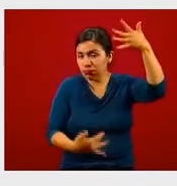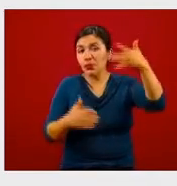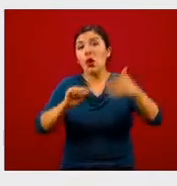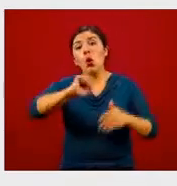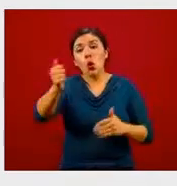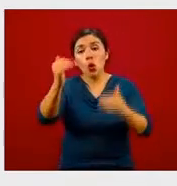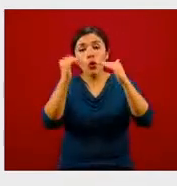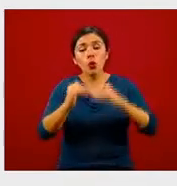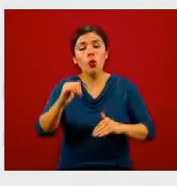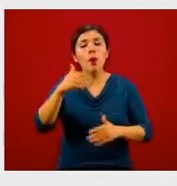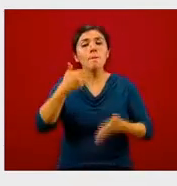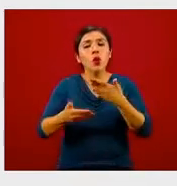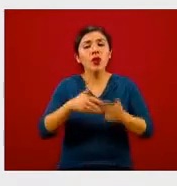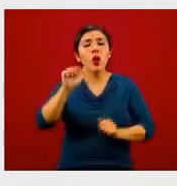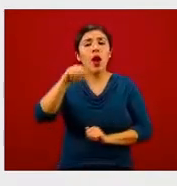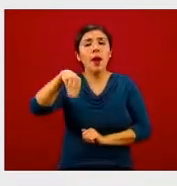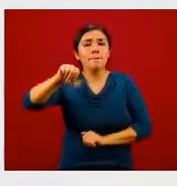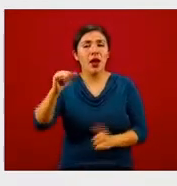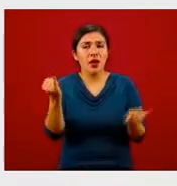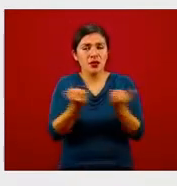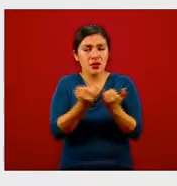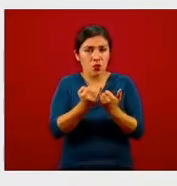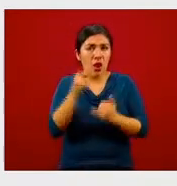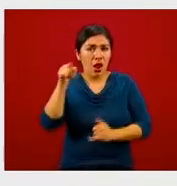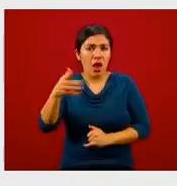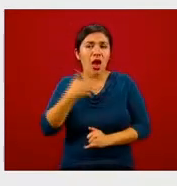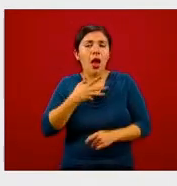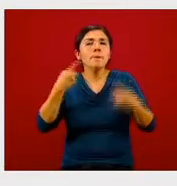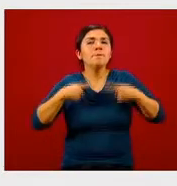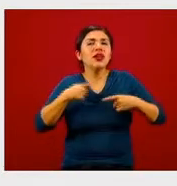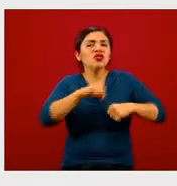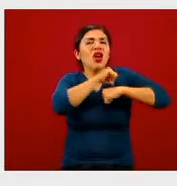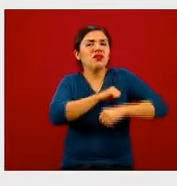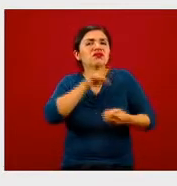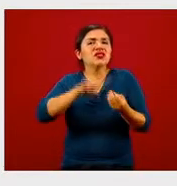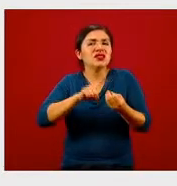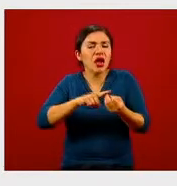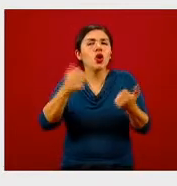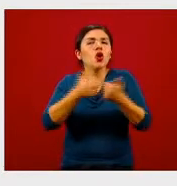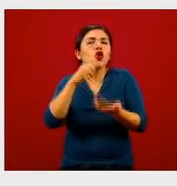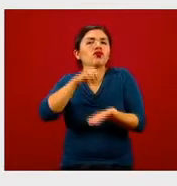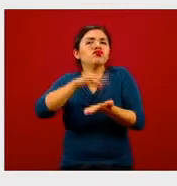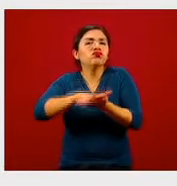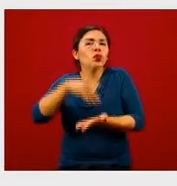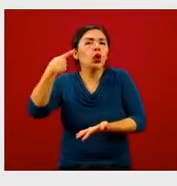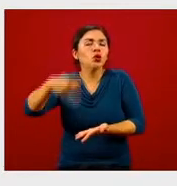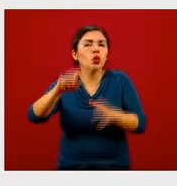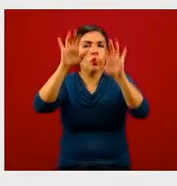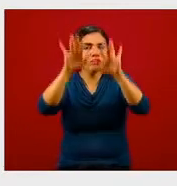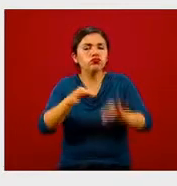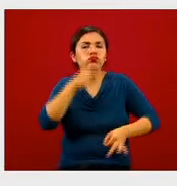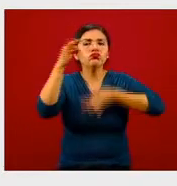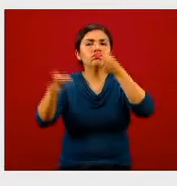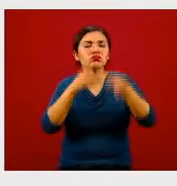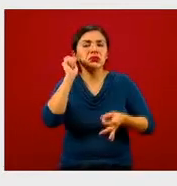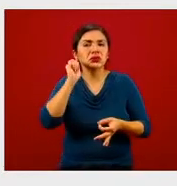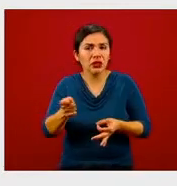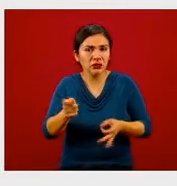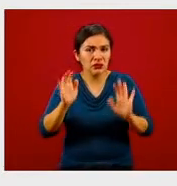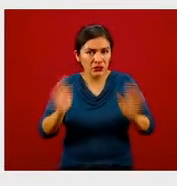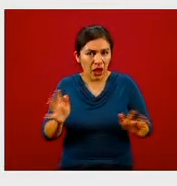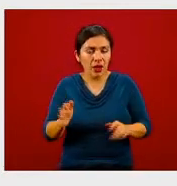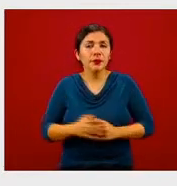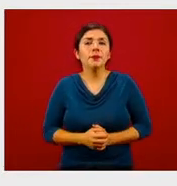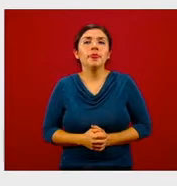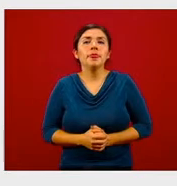And it shows the raw data or the raw work of the researchers. These are all the authors. Down here is the